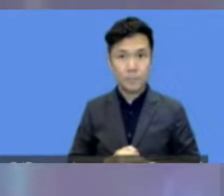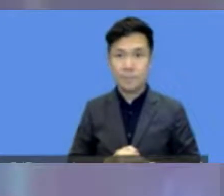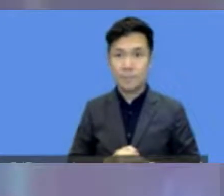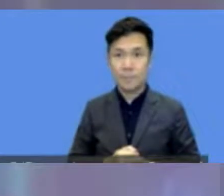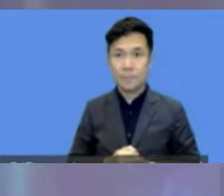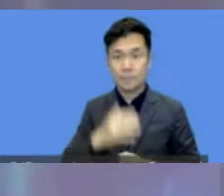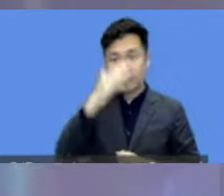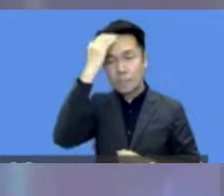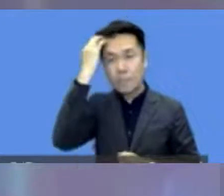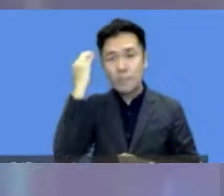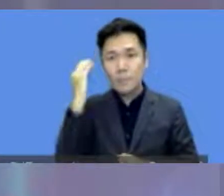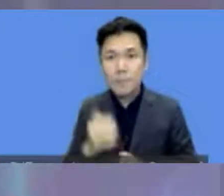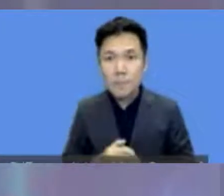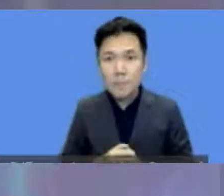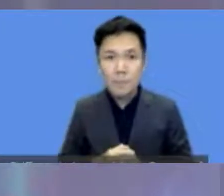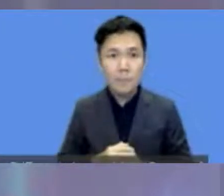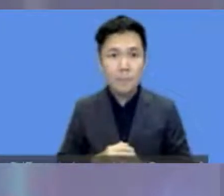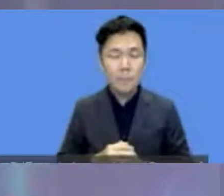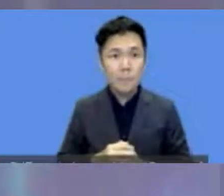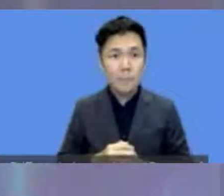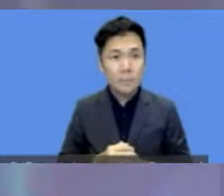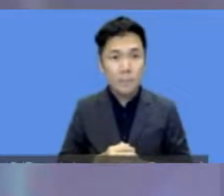Yes, can you hear me?